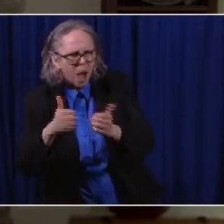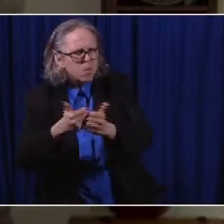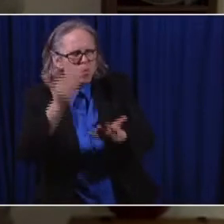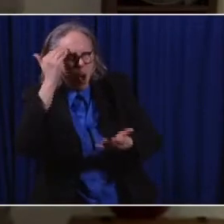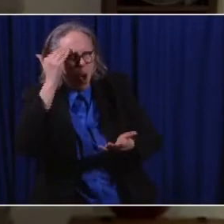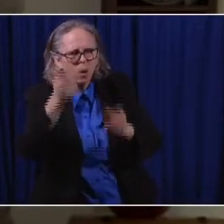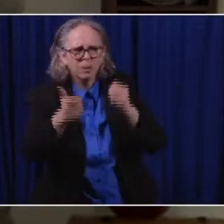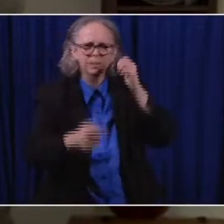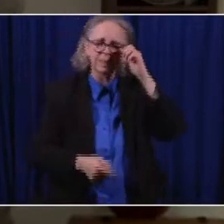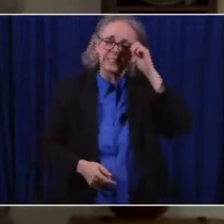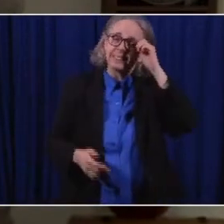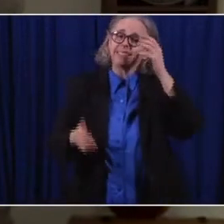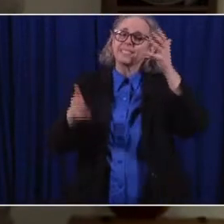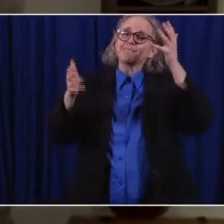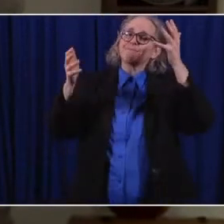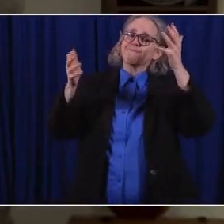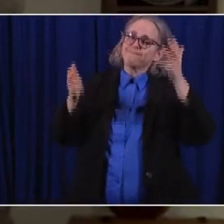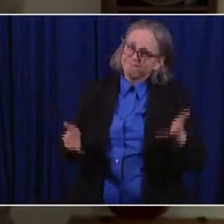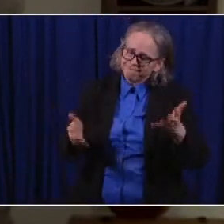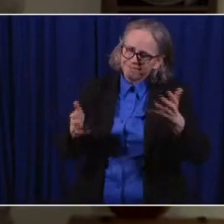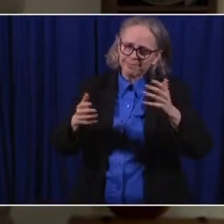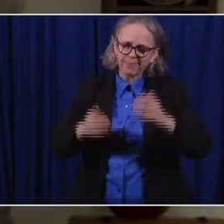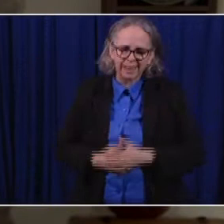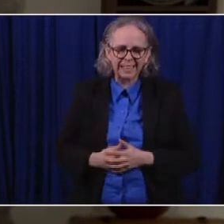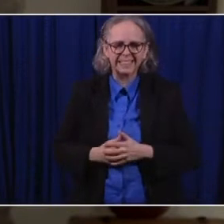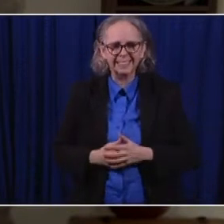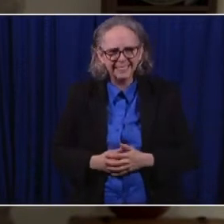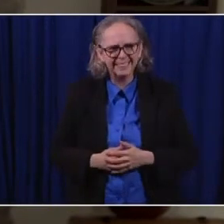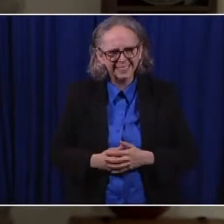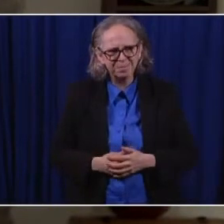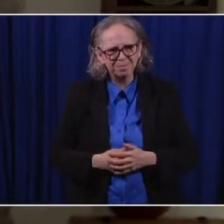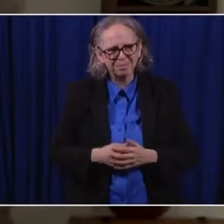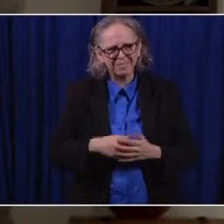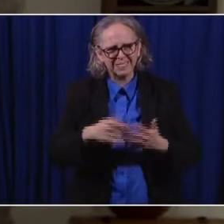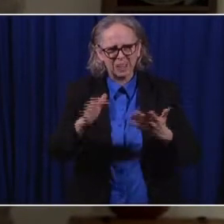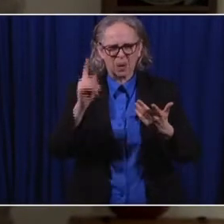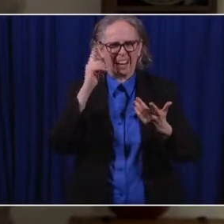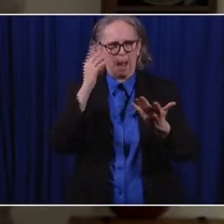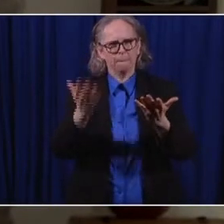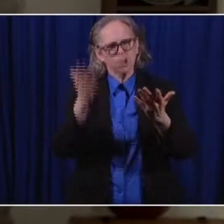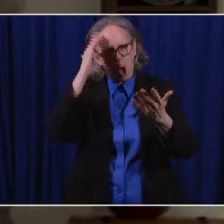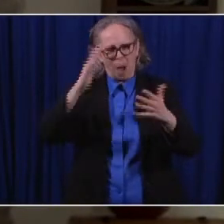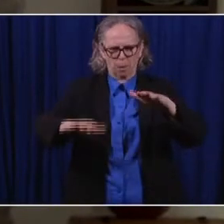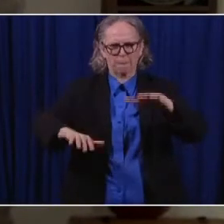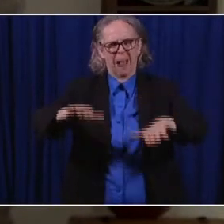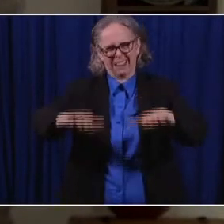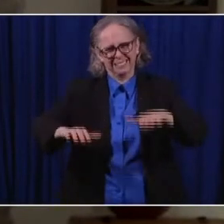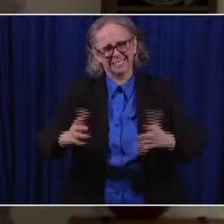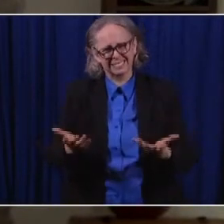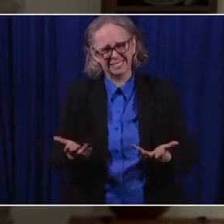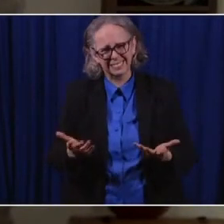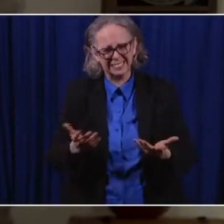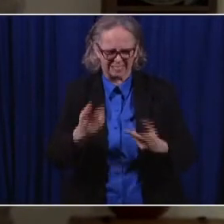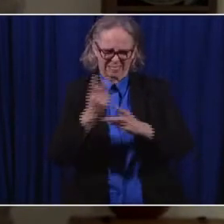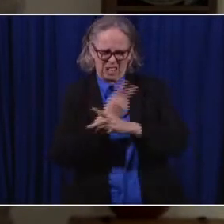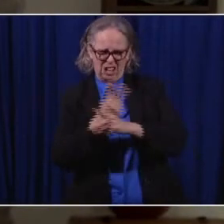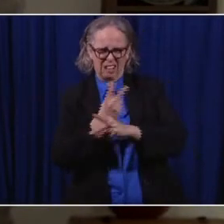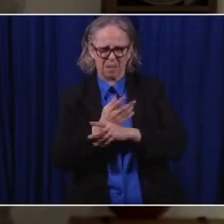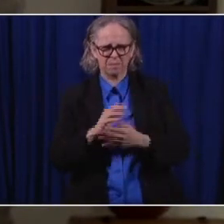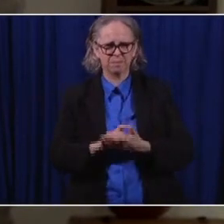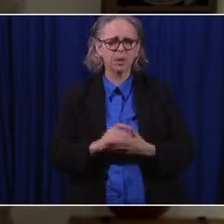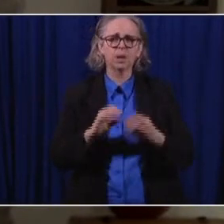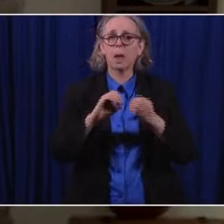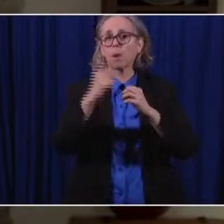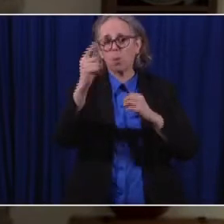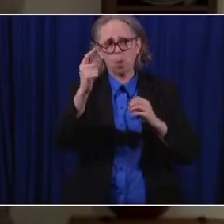Well, I think you try to weigh these things out, and there's many things that you are concerned about. One is saving